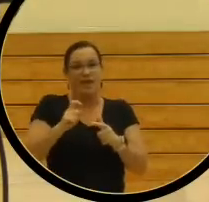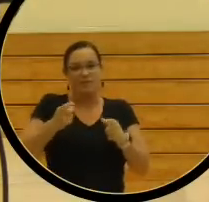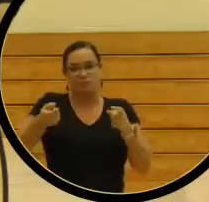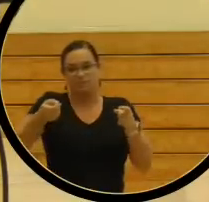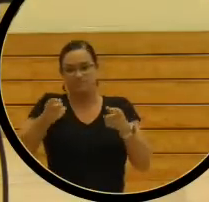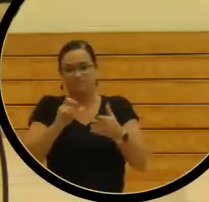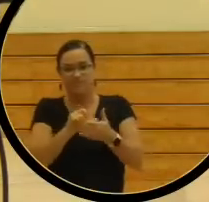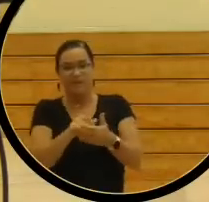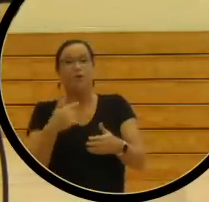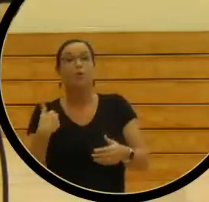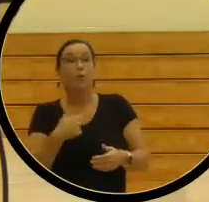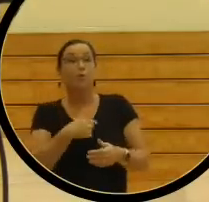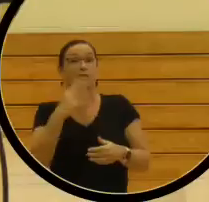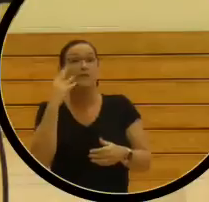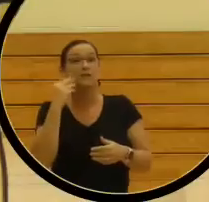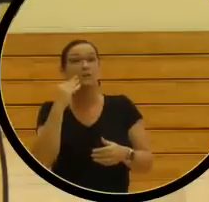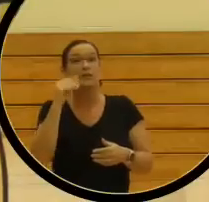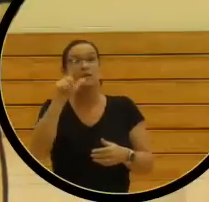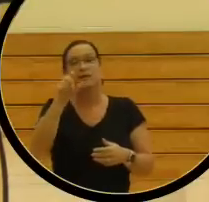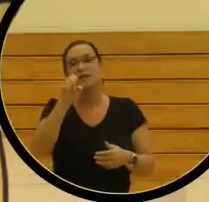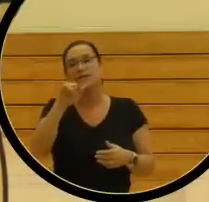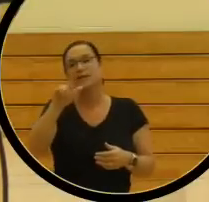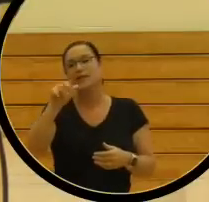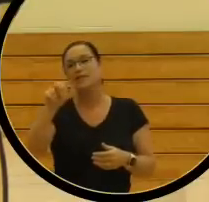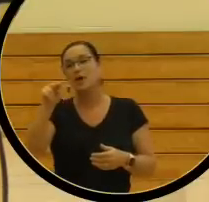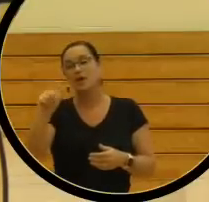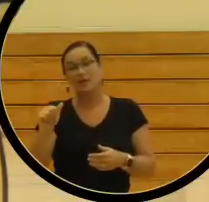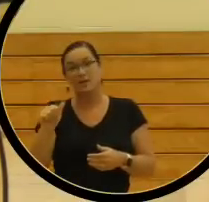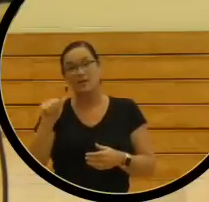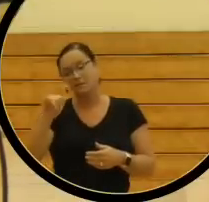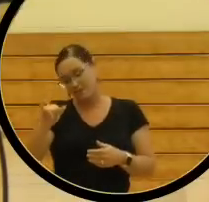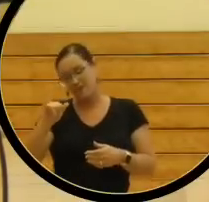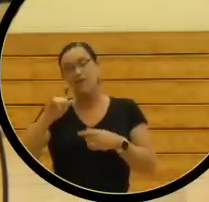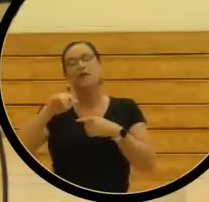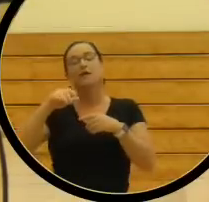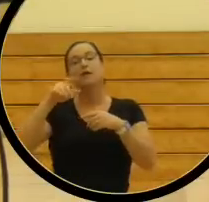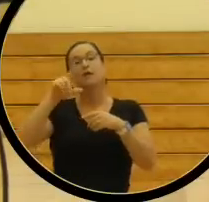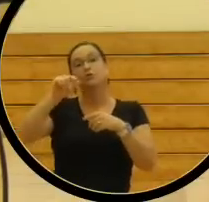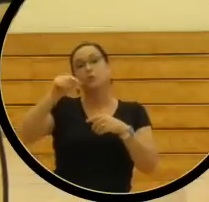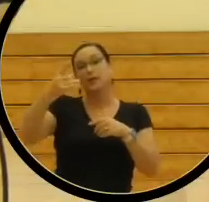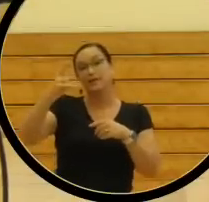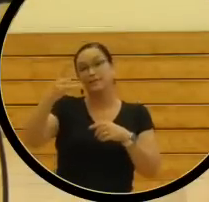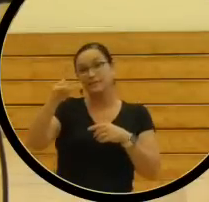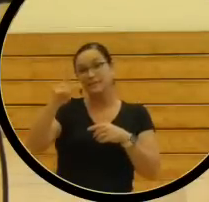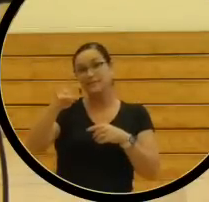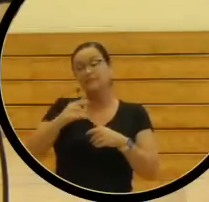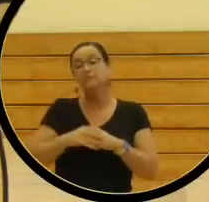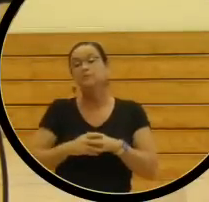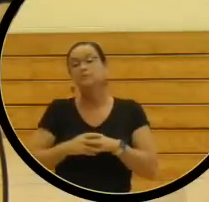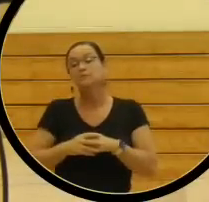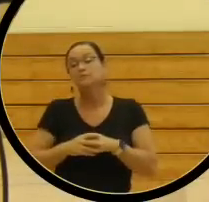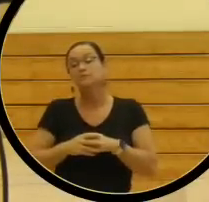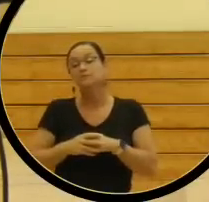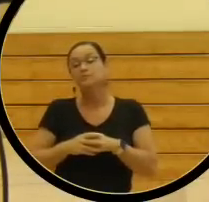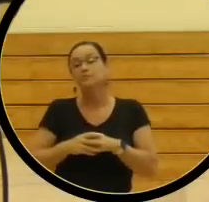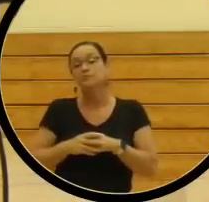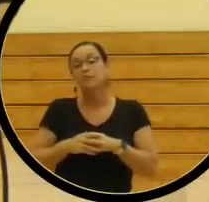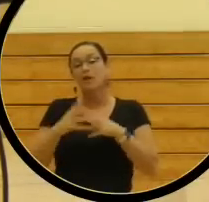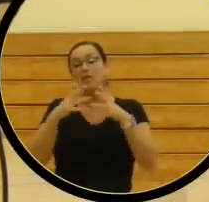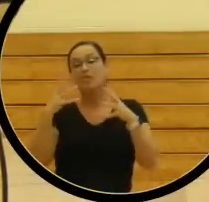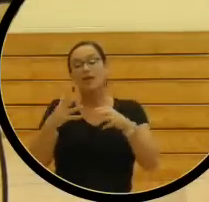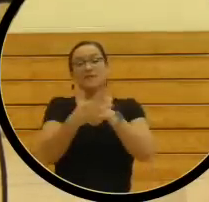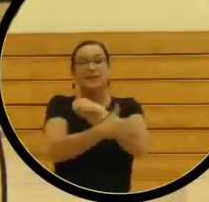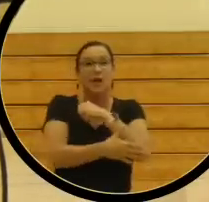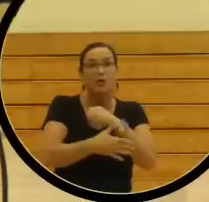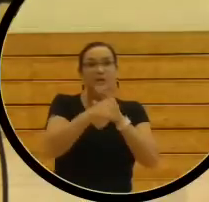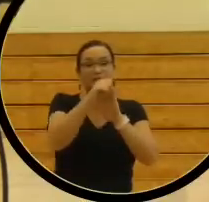We've experienced Leilani, Lower Puna in 2018. I think a lot of the county and the state and